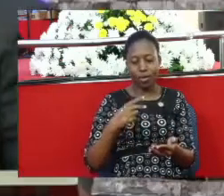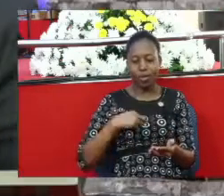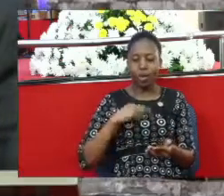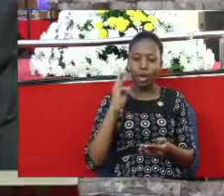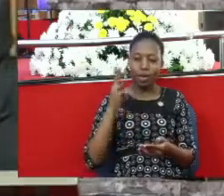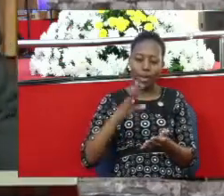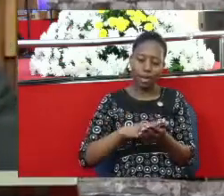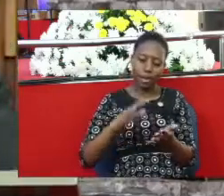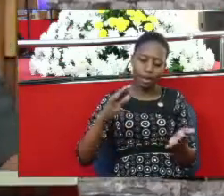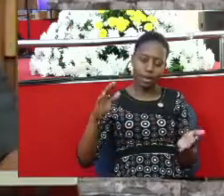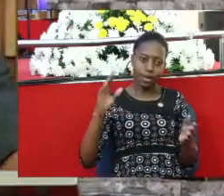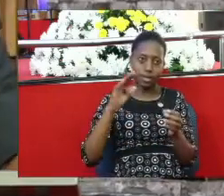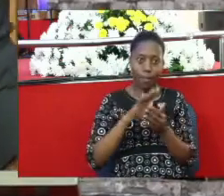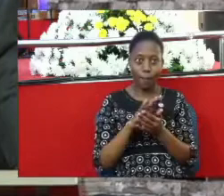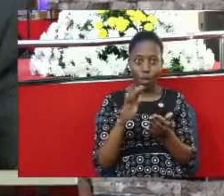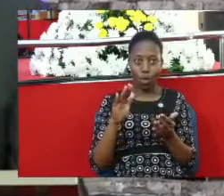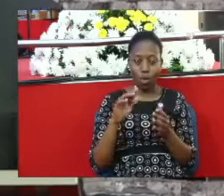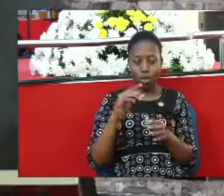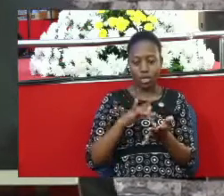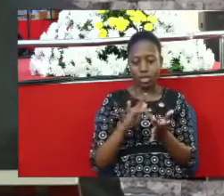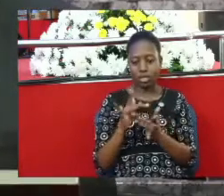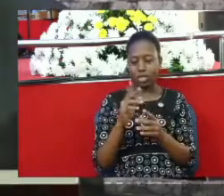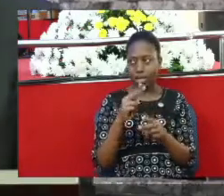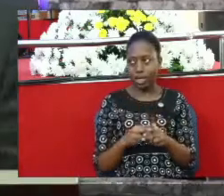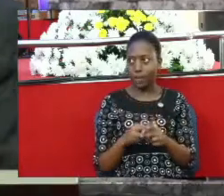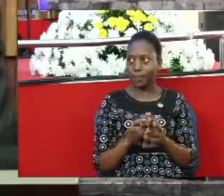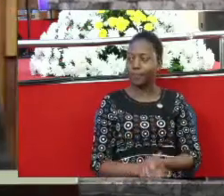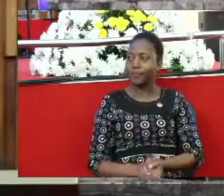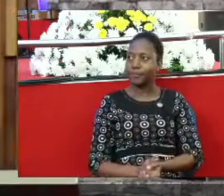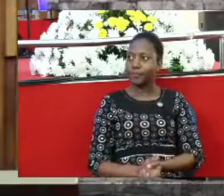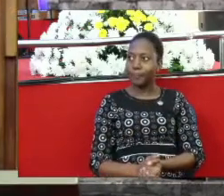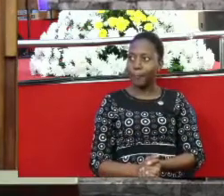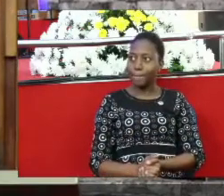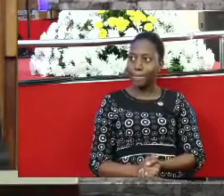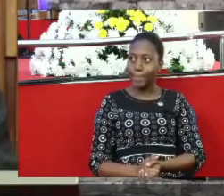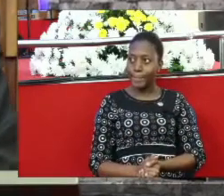In Jesus' name. Proverbs 11 verse 25.